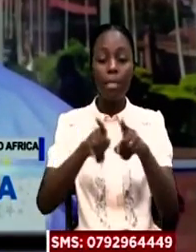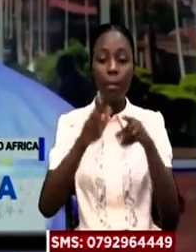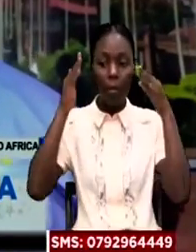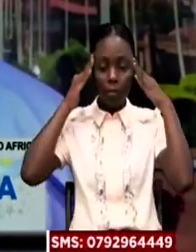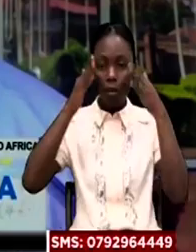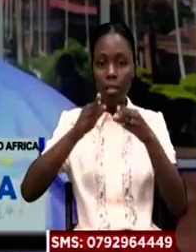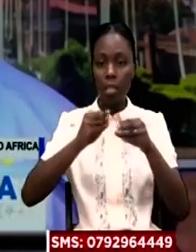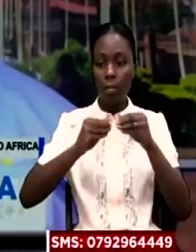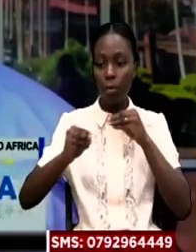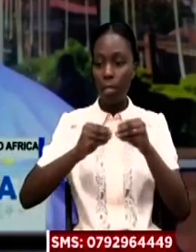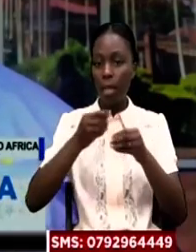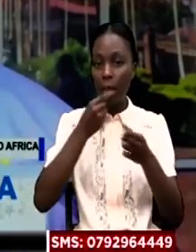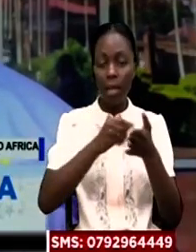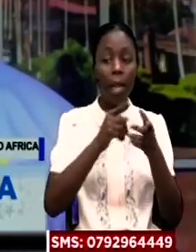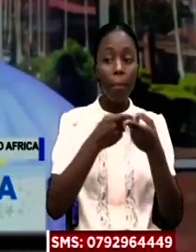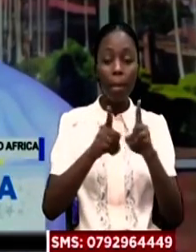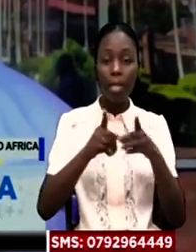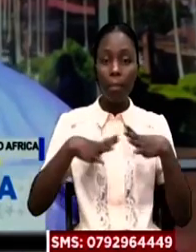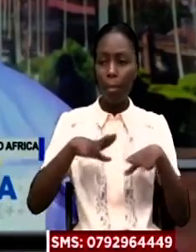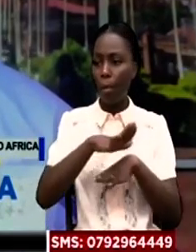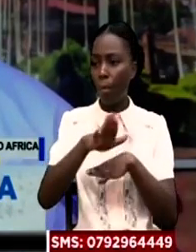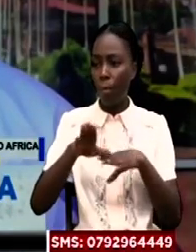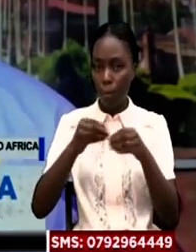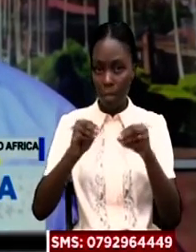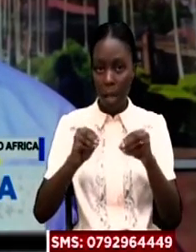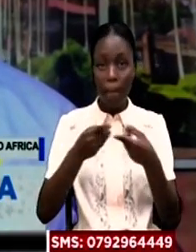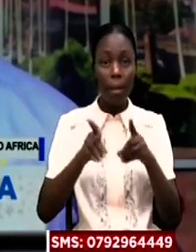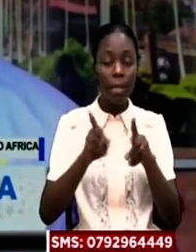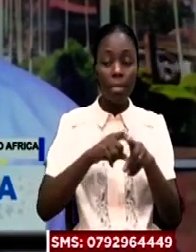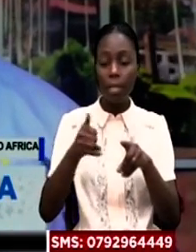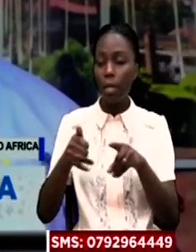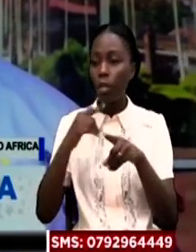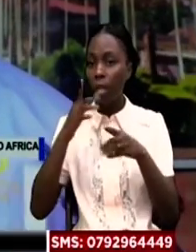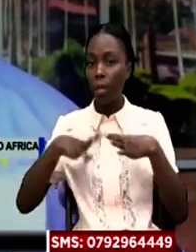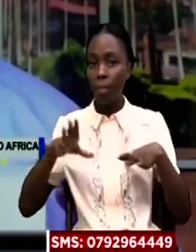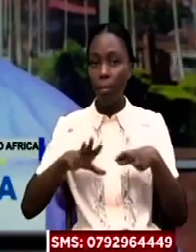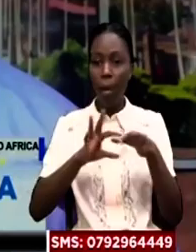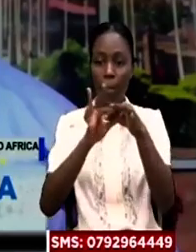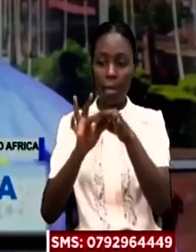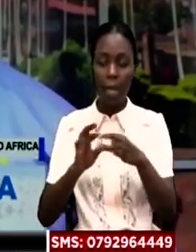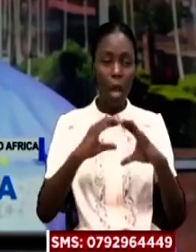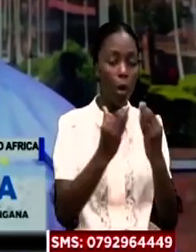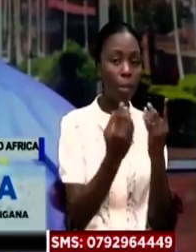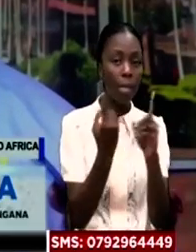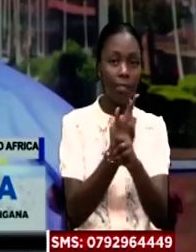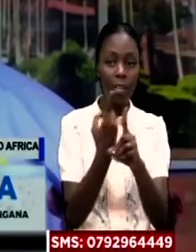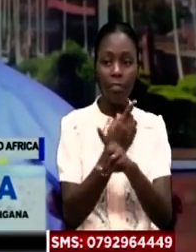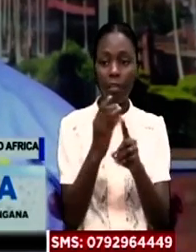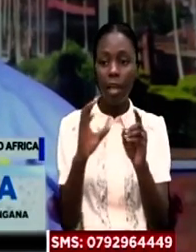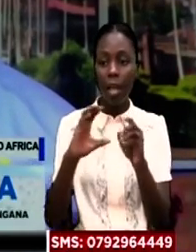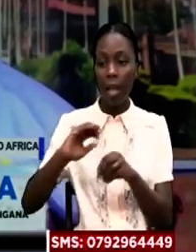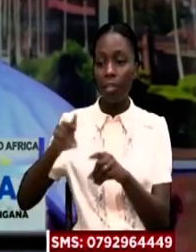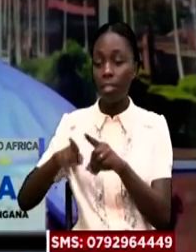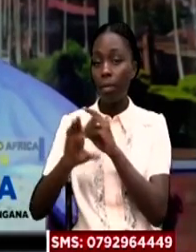focusing on Bunyala rice game but our vision is a lot larger than just Bunyala rice game So we intend on partnering with many other communities within the county